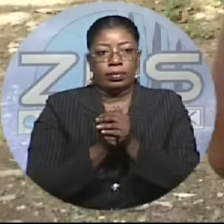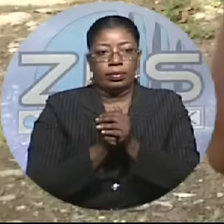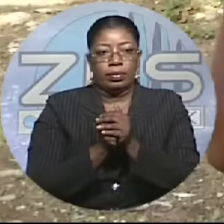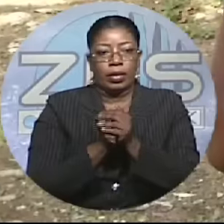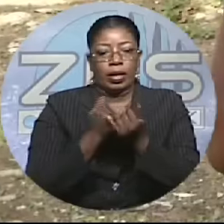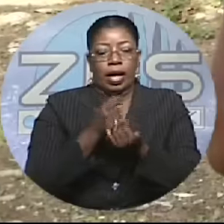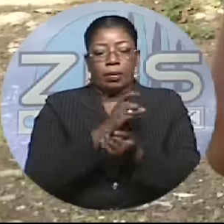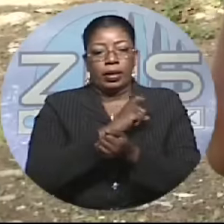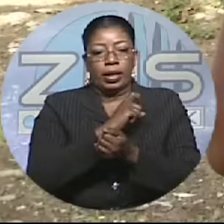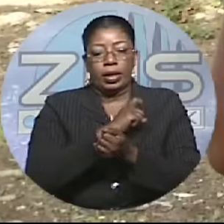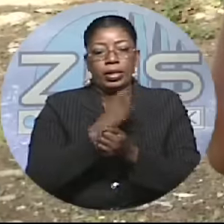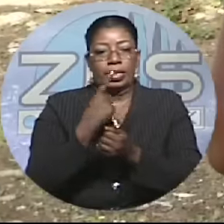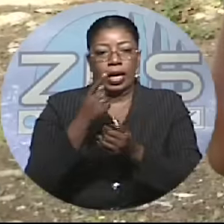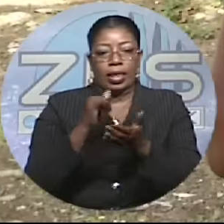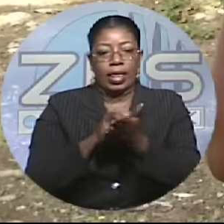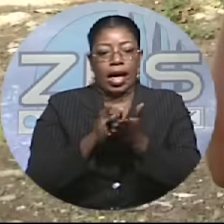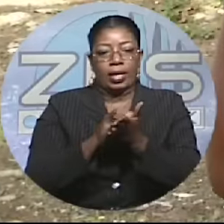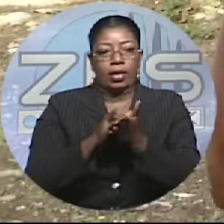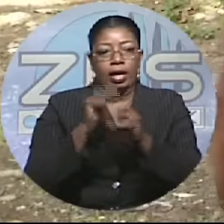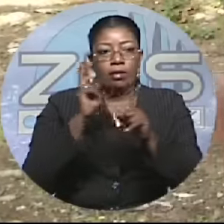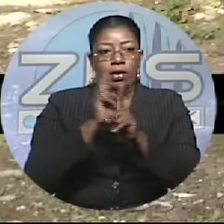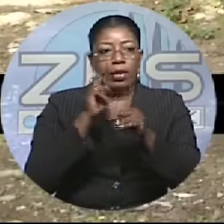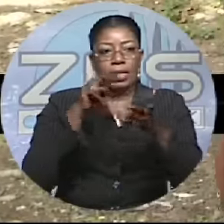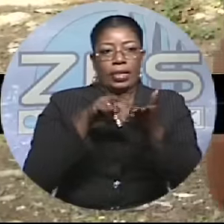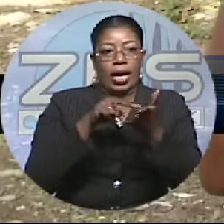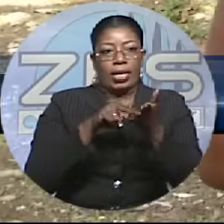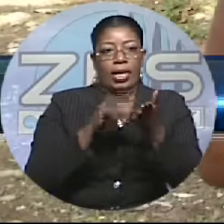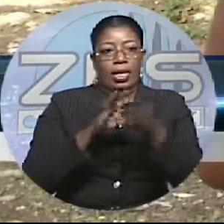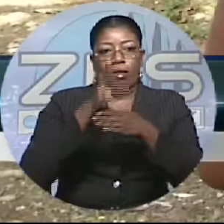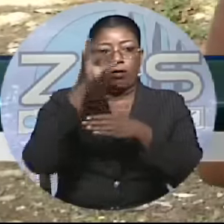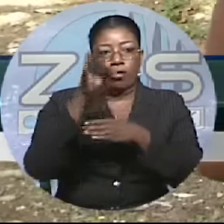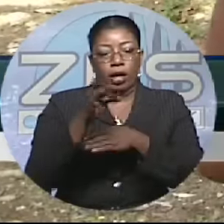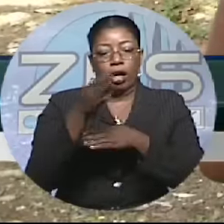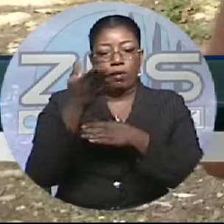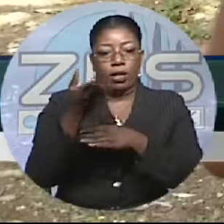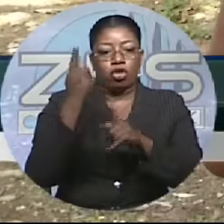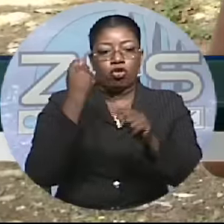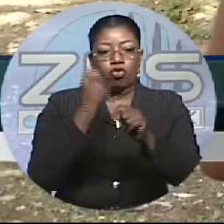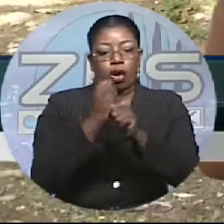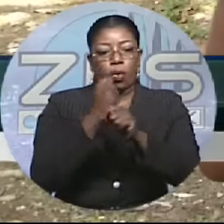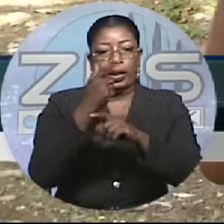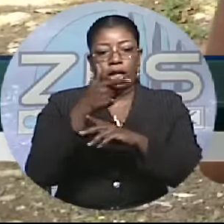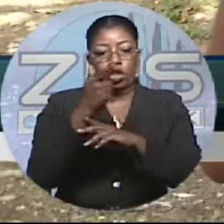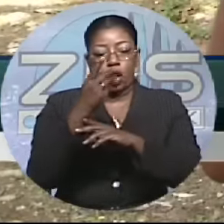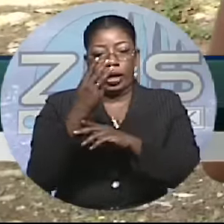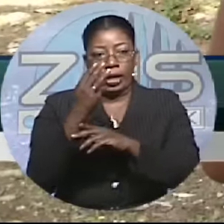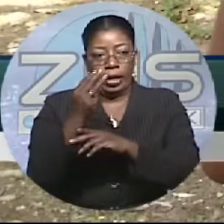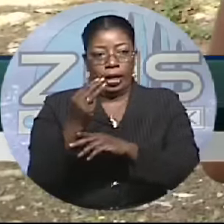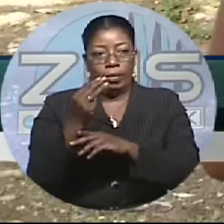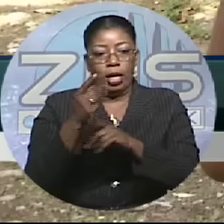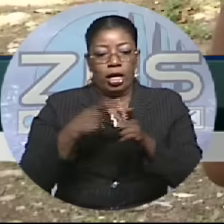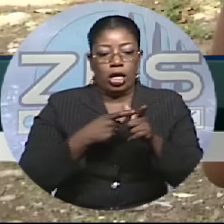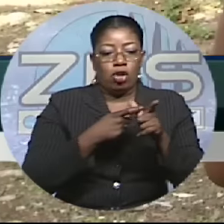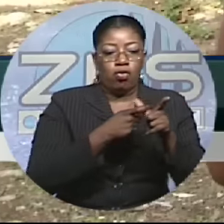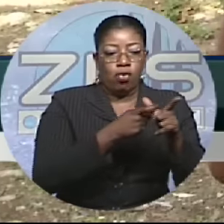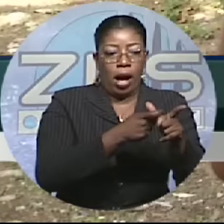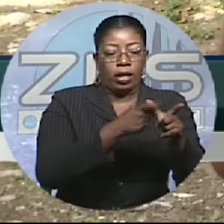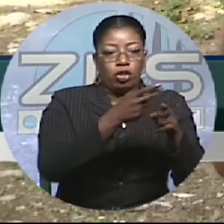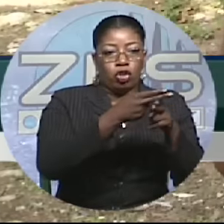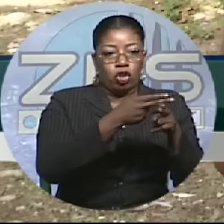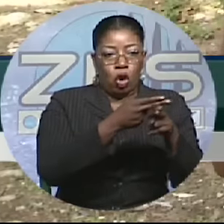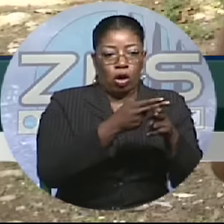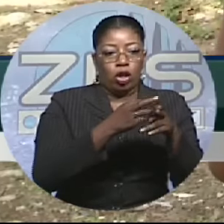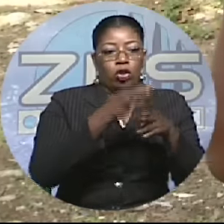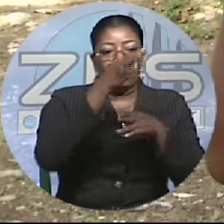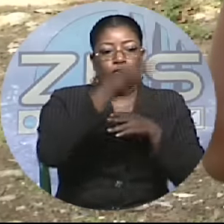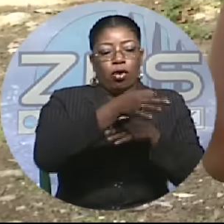Now, police officials say that the victim was standing in front of this white truck when he was shot. He then ran a short distance away to the